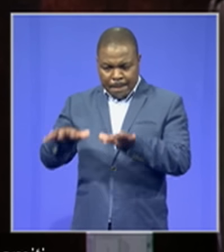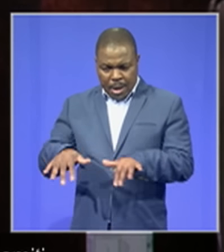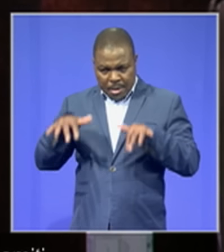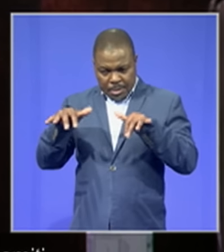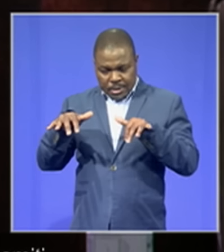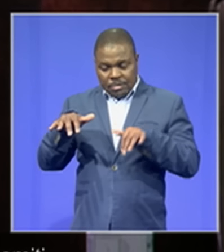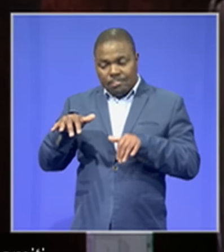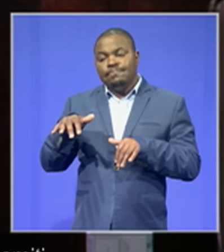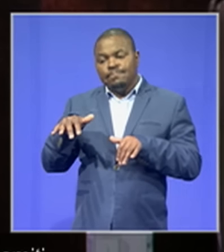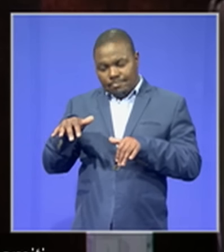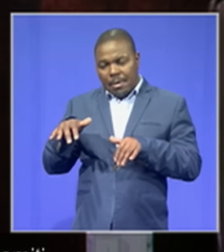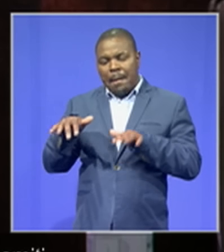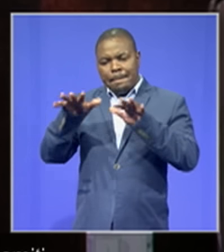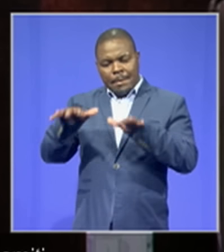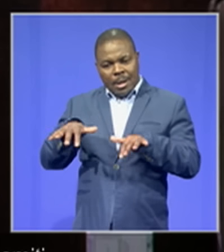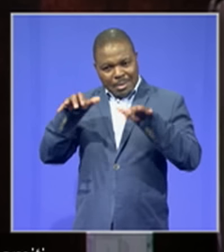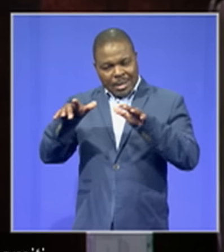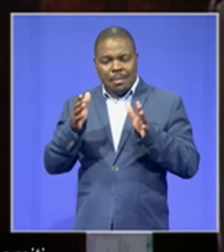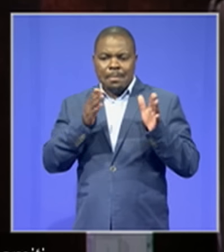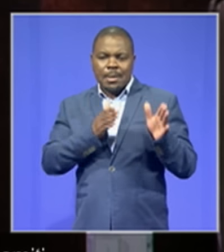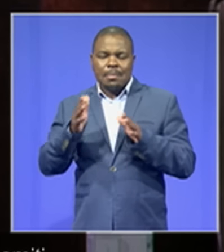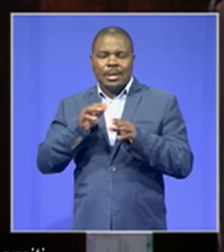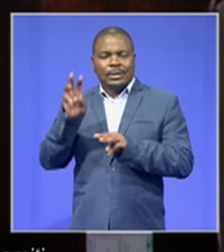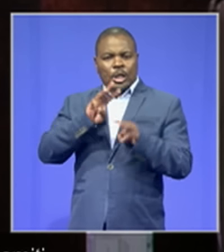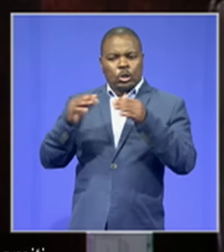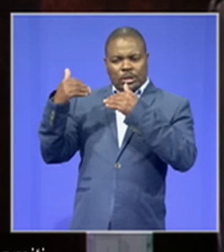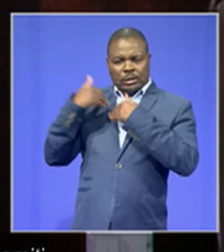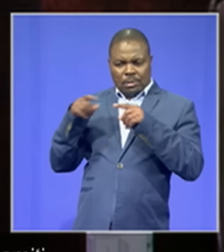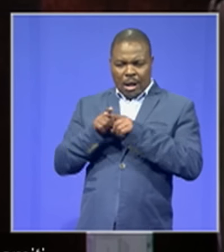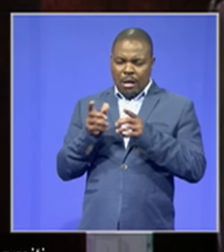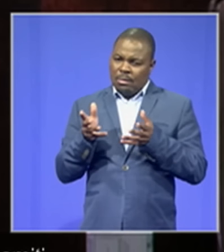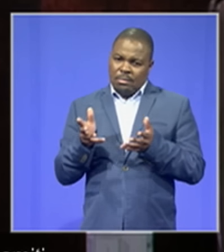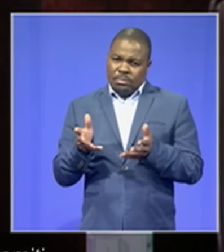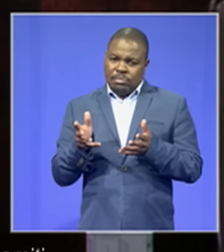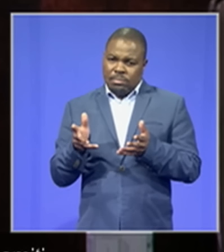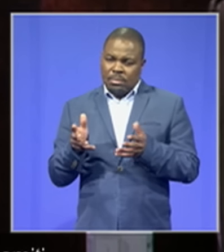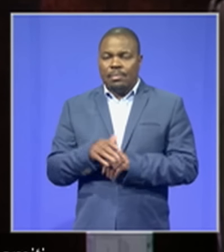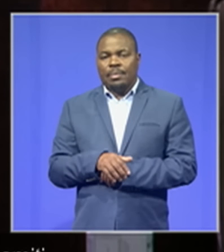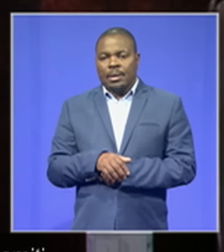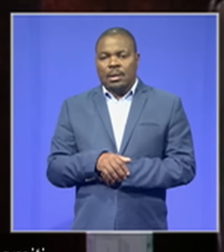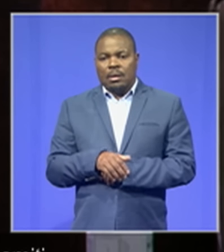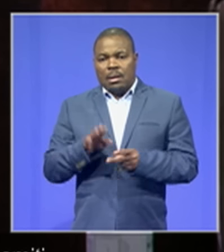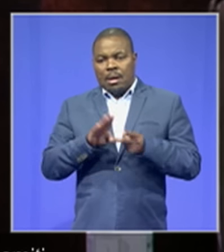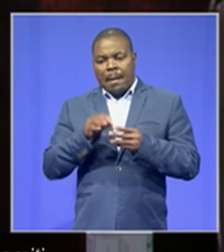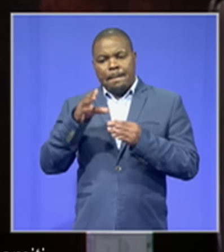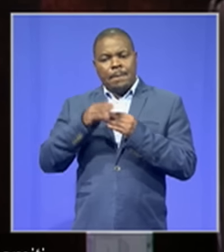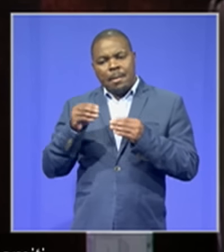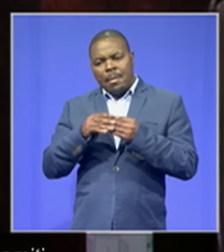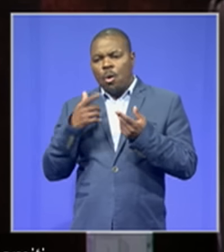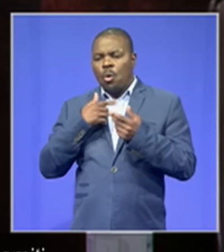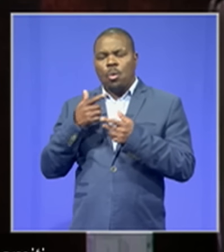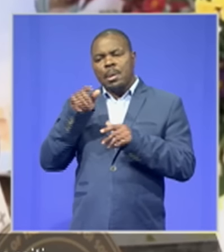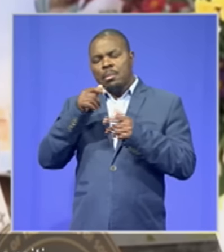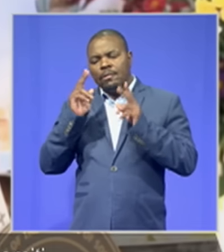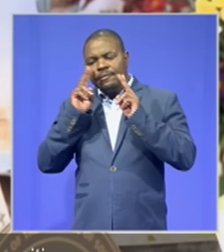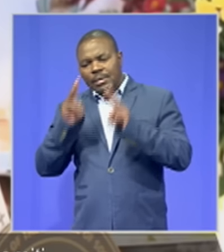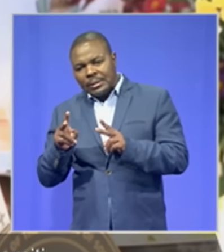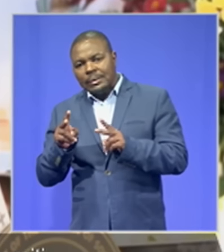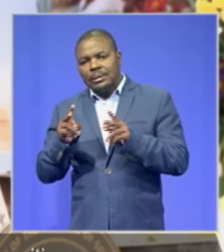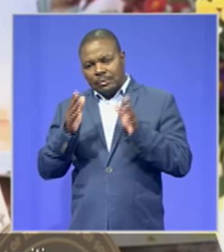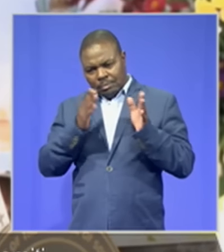head of state come here or ministers come here, members come to parliament, including guests that will come to